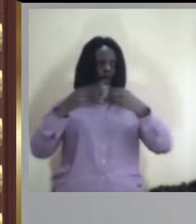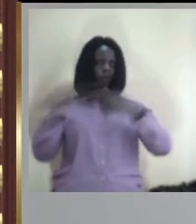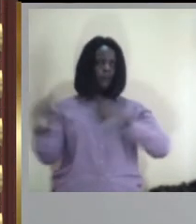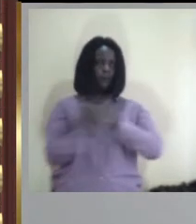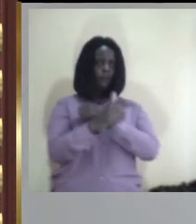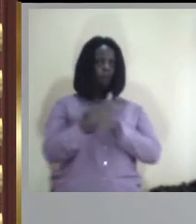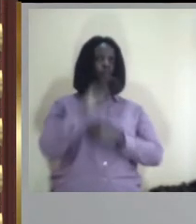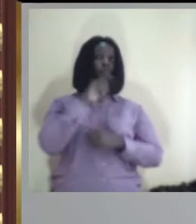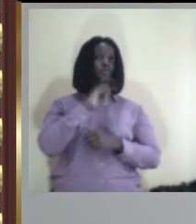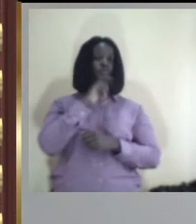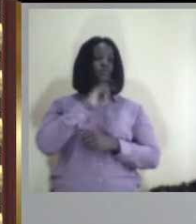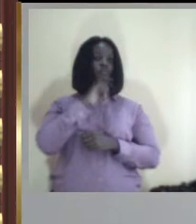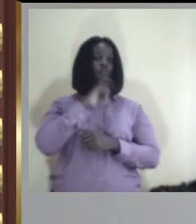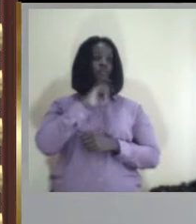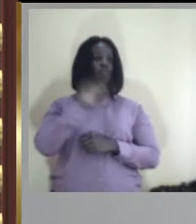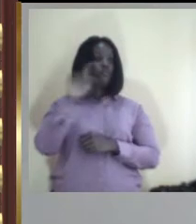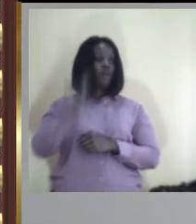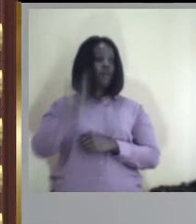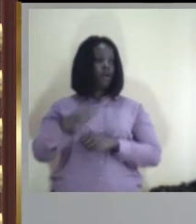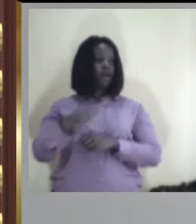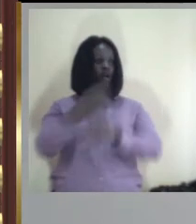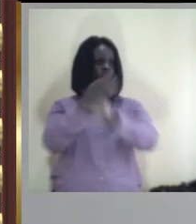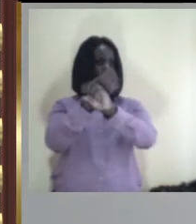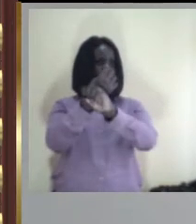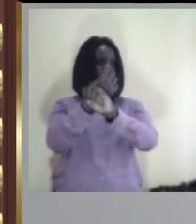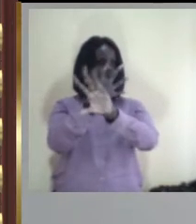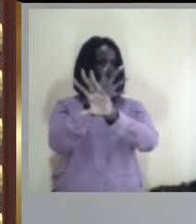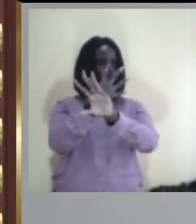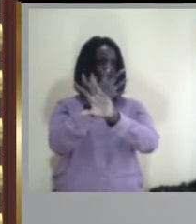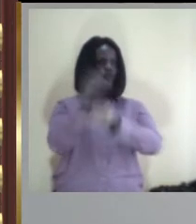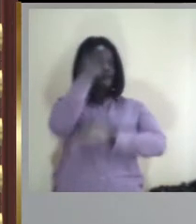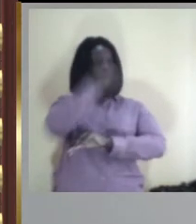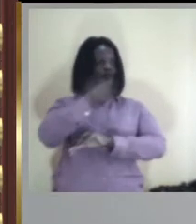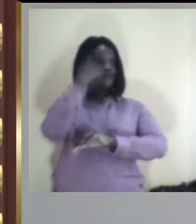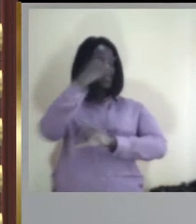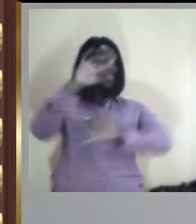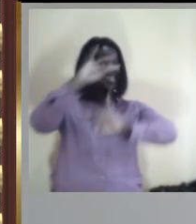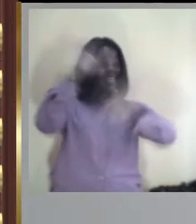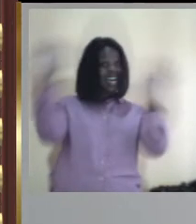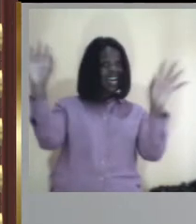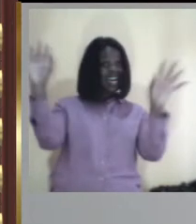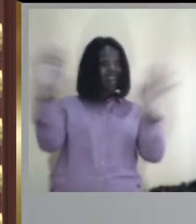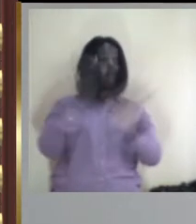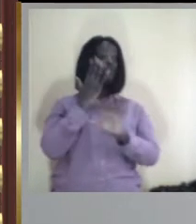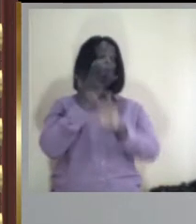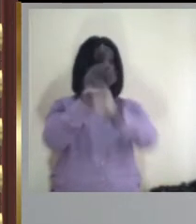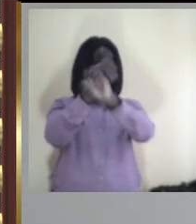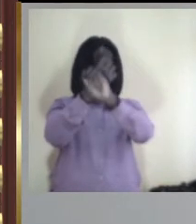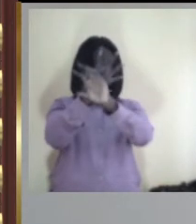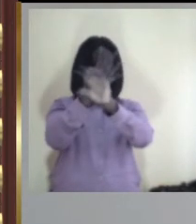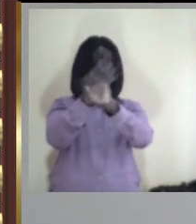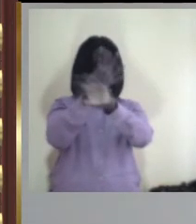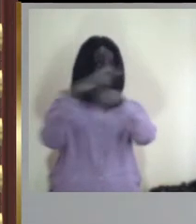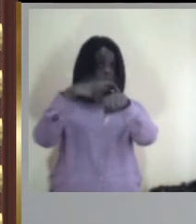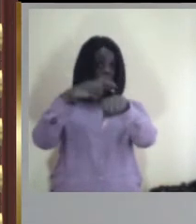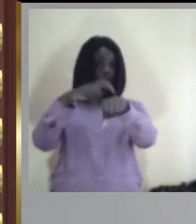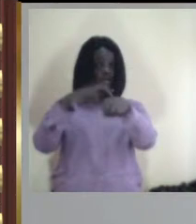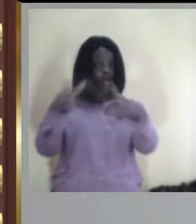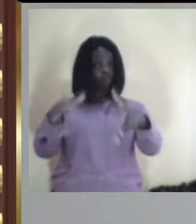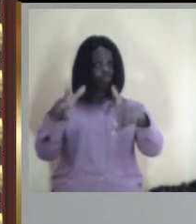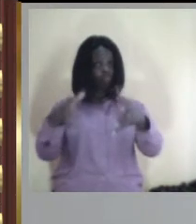of the video so that their face does appear. When you are given an opportunity to